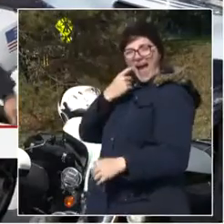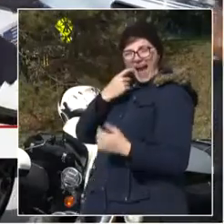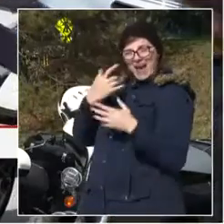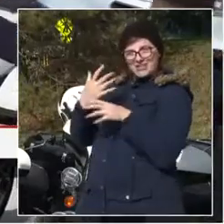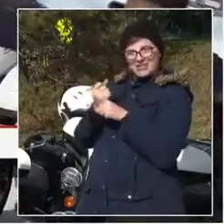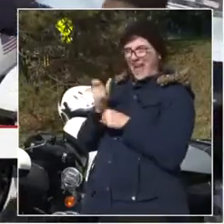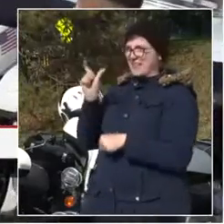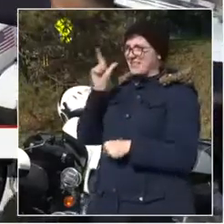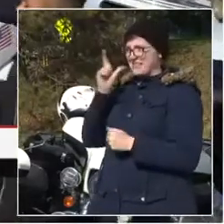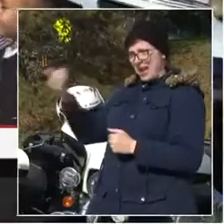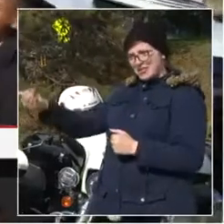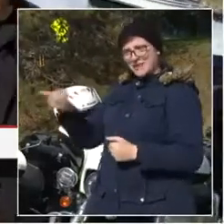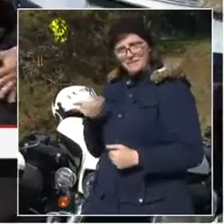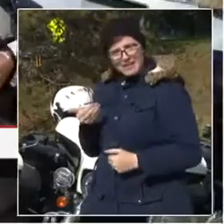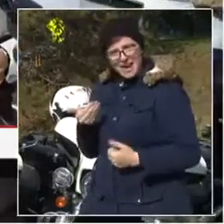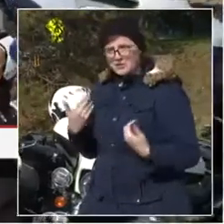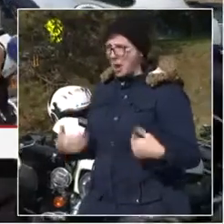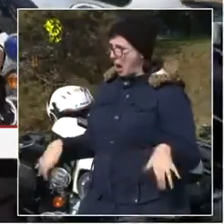invitation.